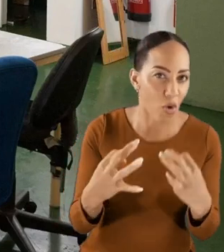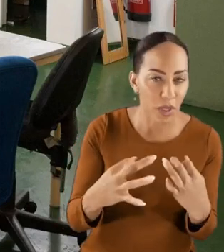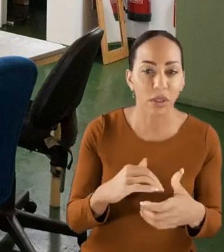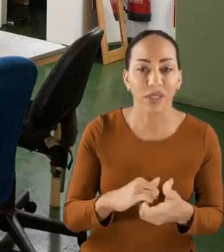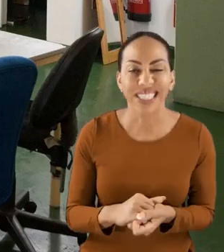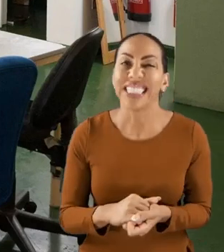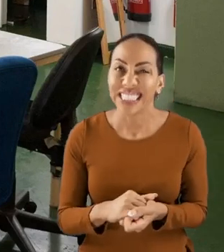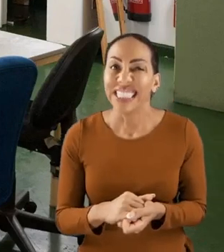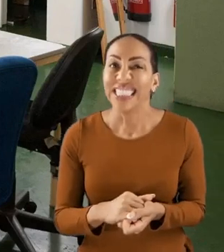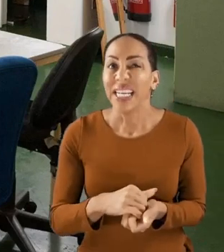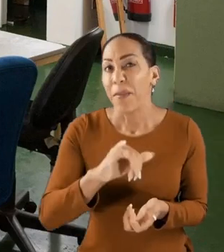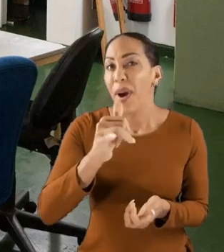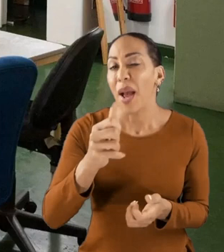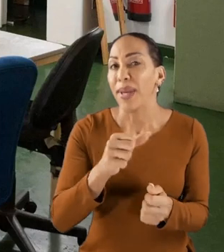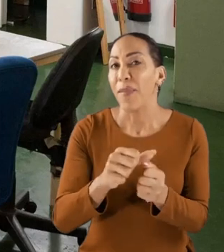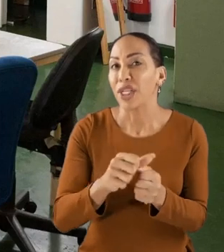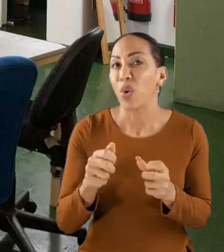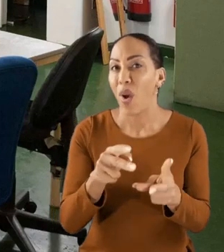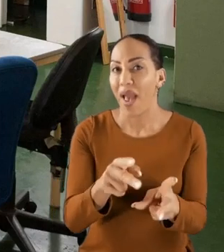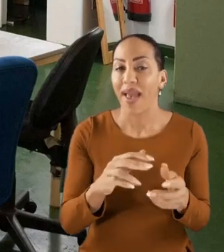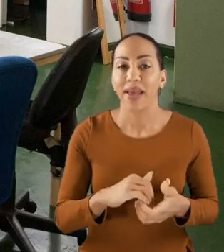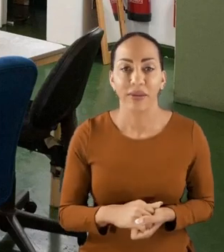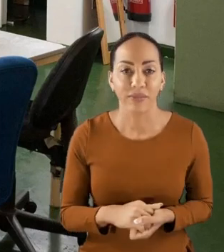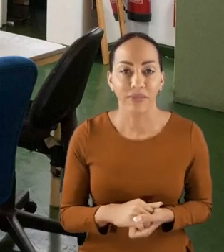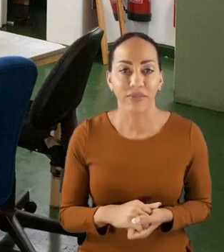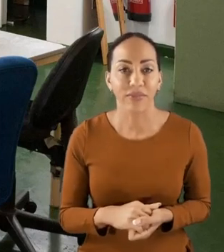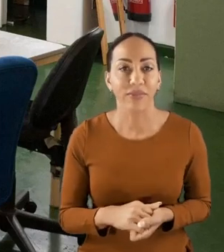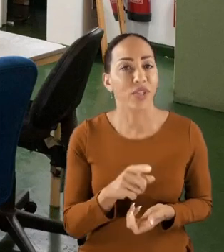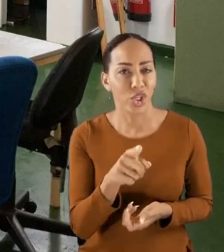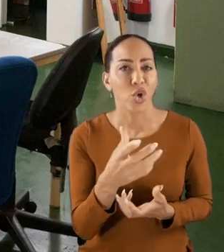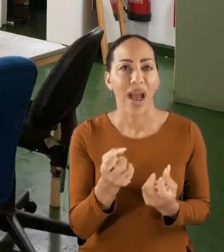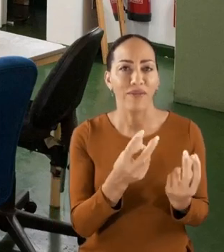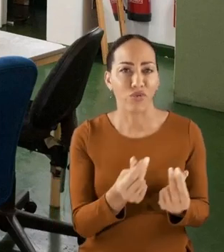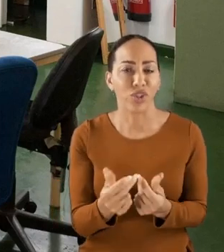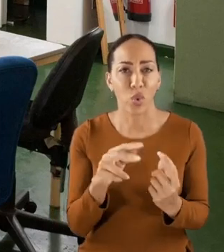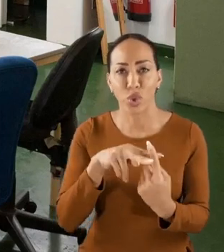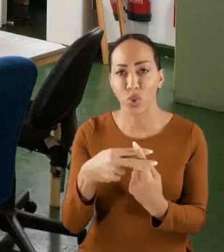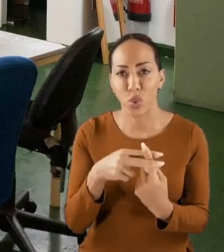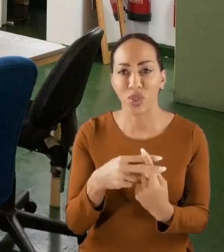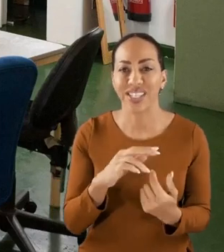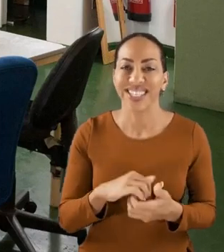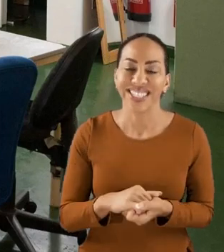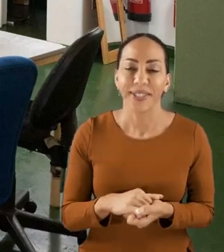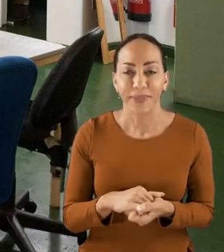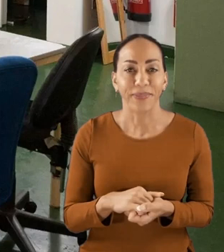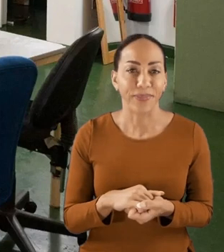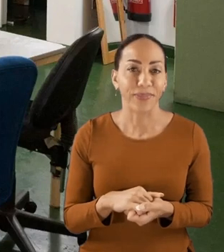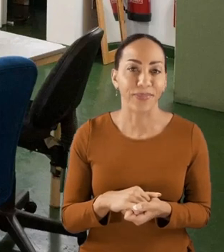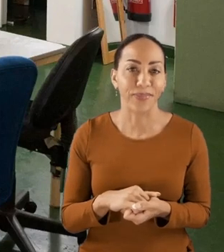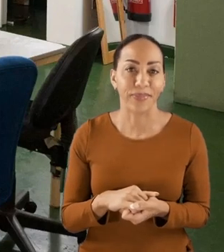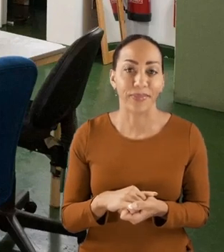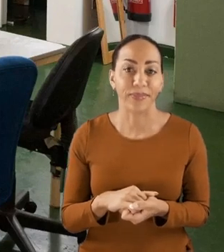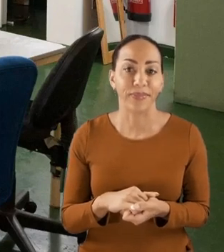Hmm. I think that may be the better way to go, and then you have the resource and the tools to do it. But I'm conscious that we're probably